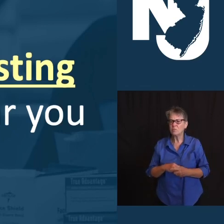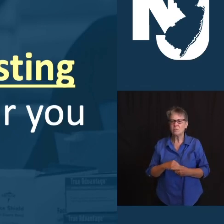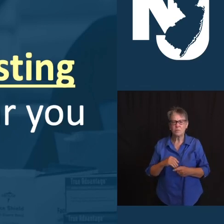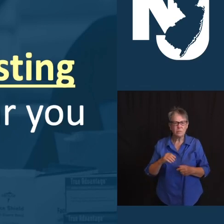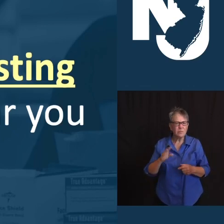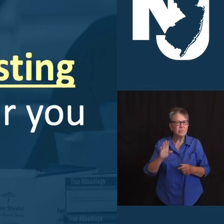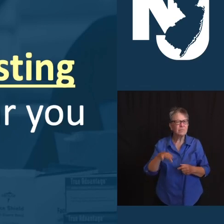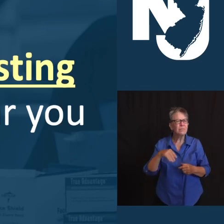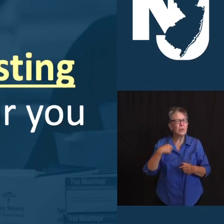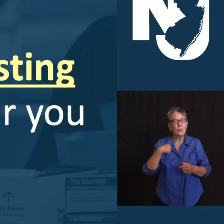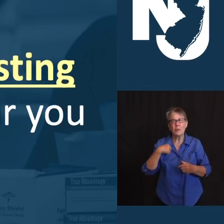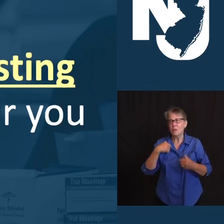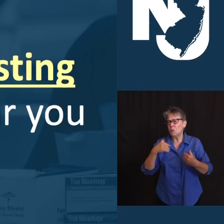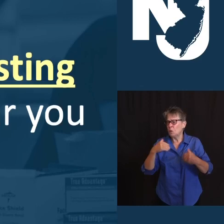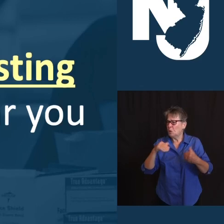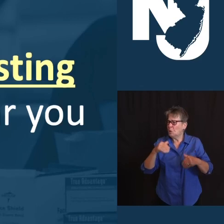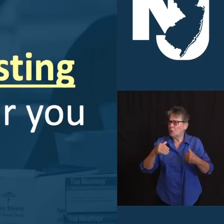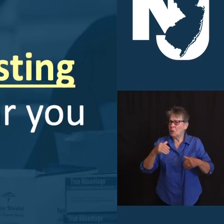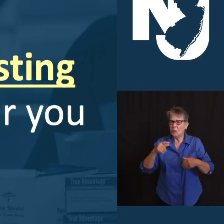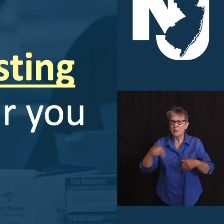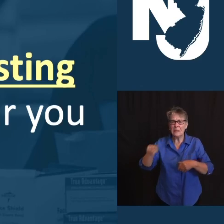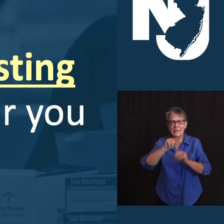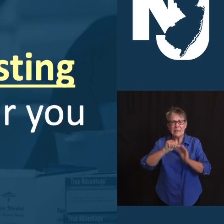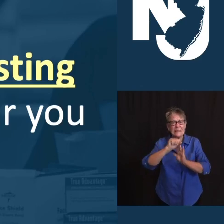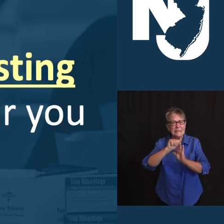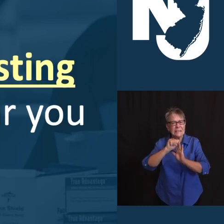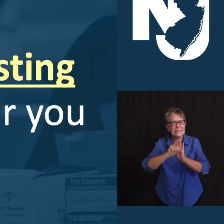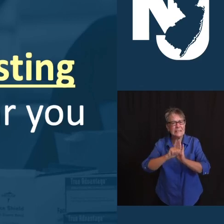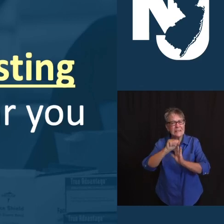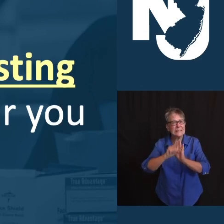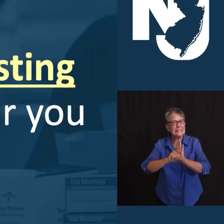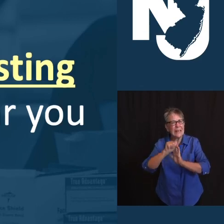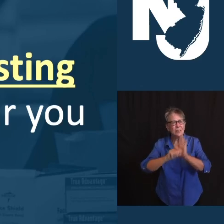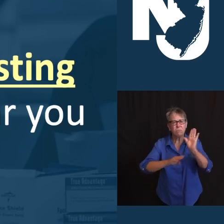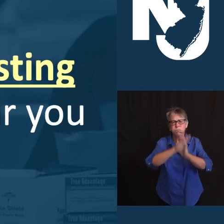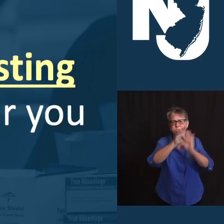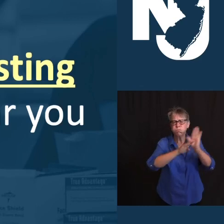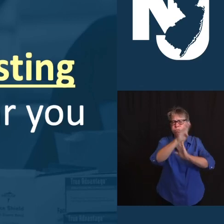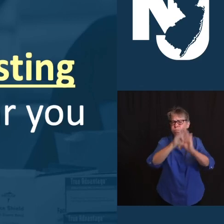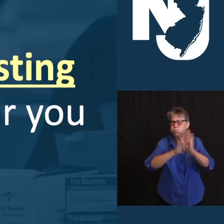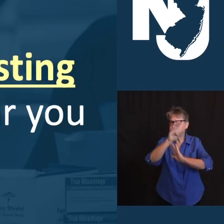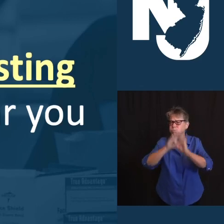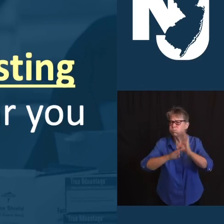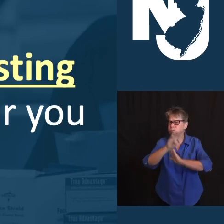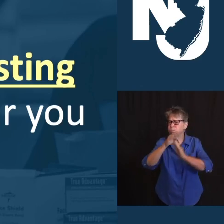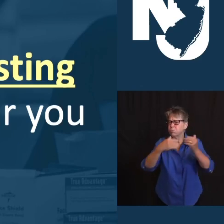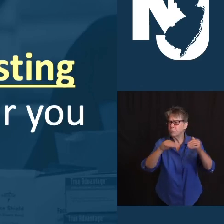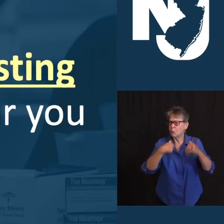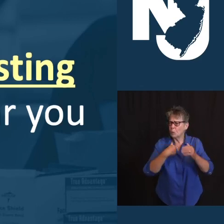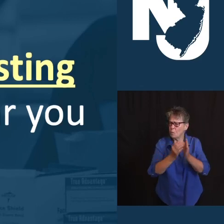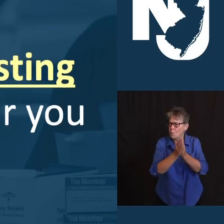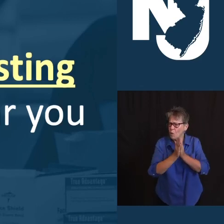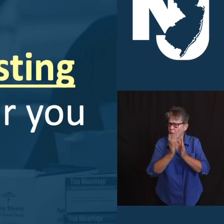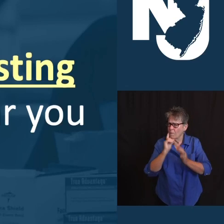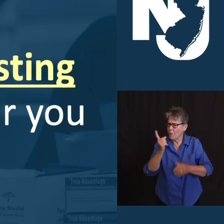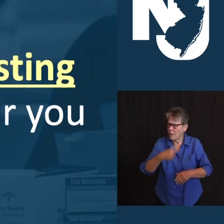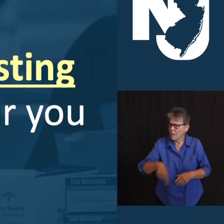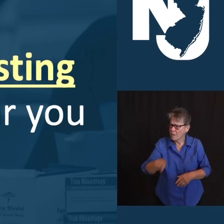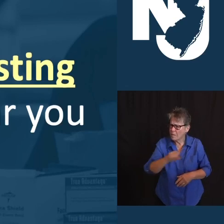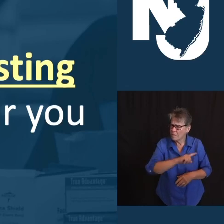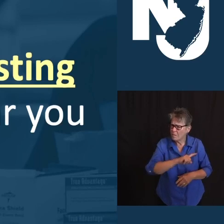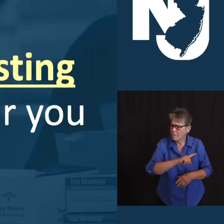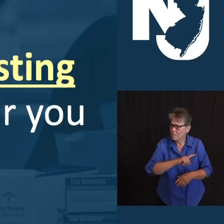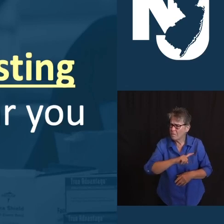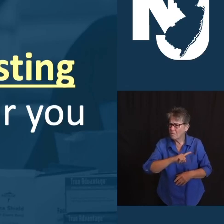hope fervently for their speedy resolution of these waves and surges. Just because it's there and not New Jersey doesn't mean